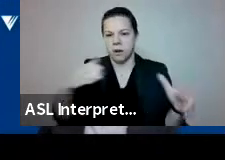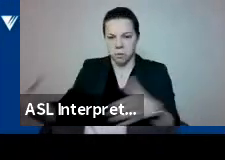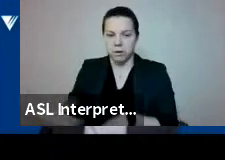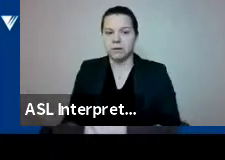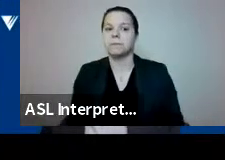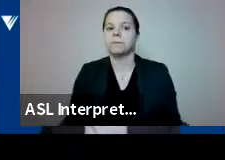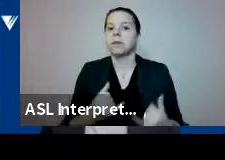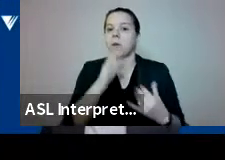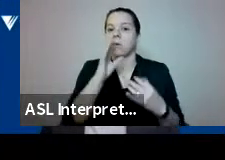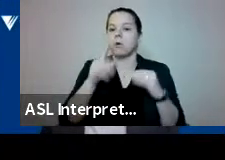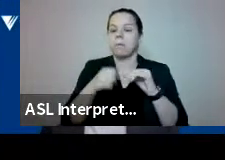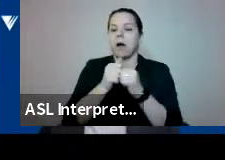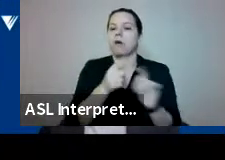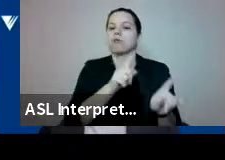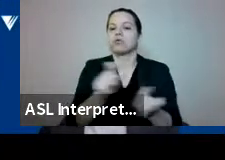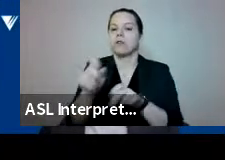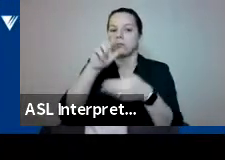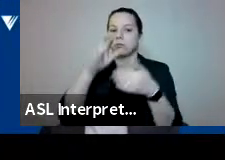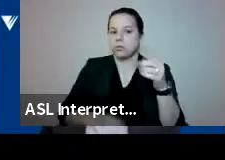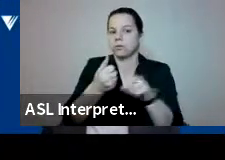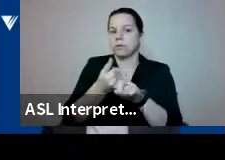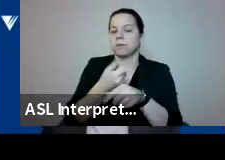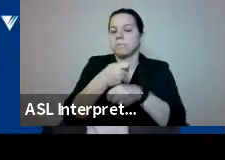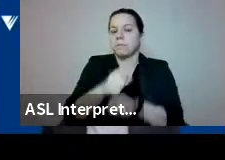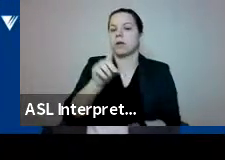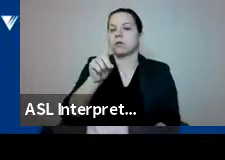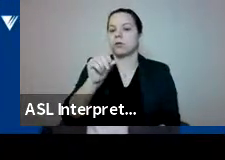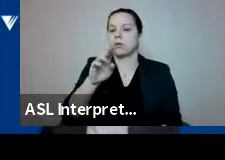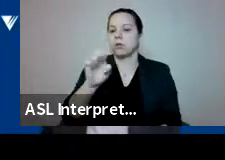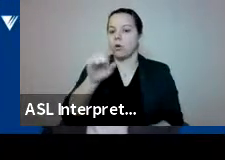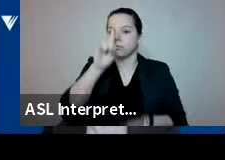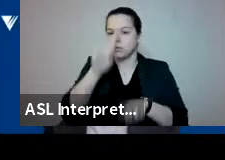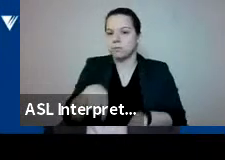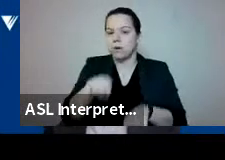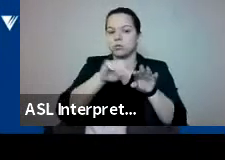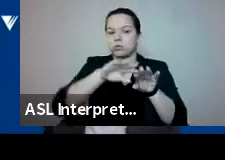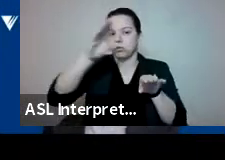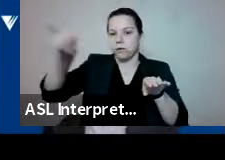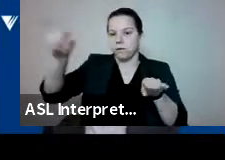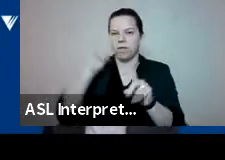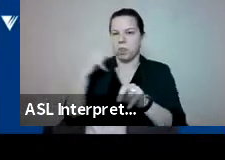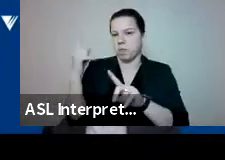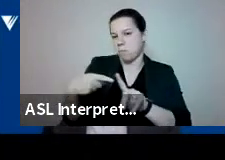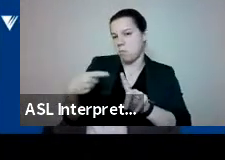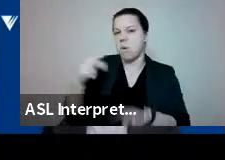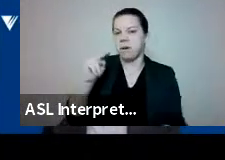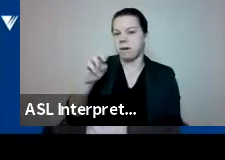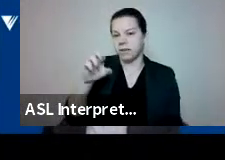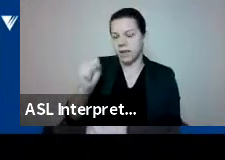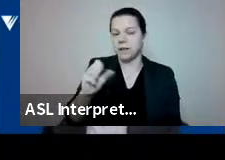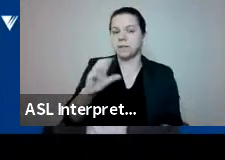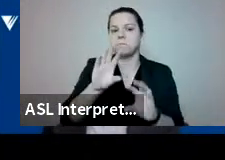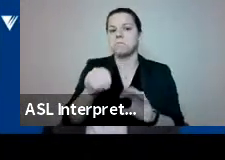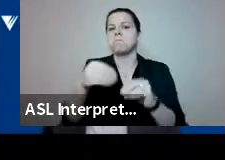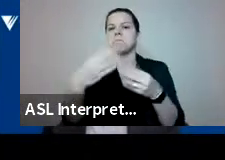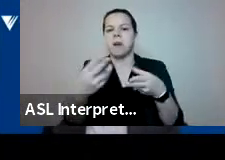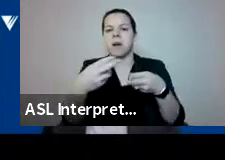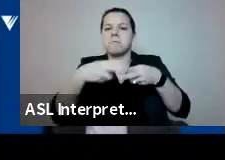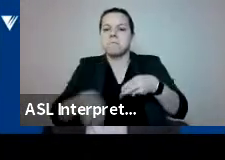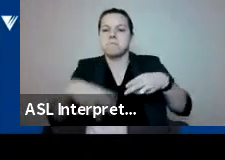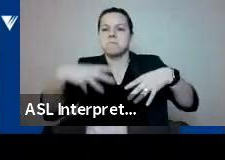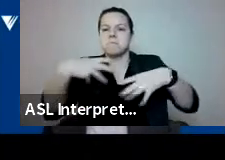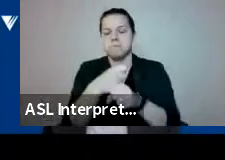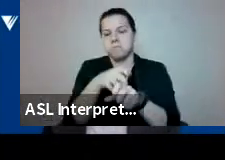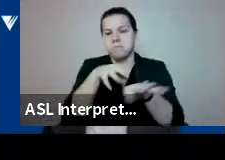how the survey results were used to produce a dose response curve, the main purpose of the NES. I'll provide a somewhat simplified explanation, but for